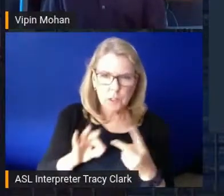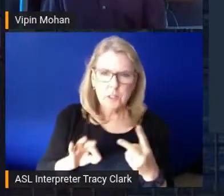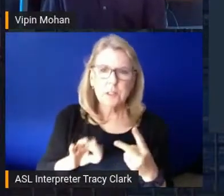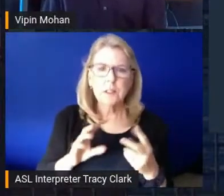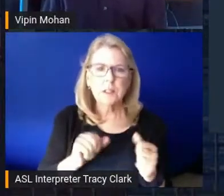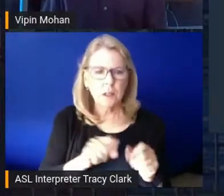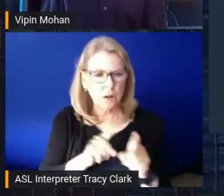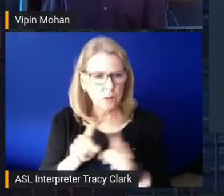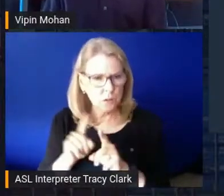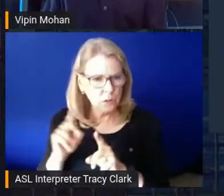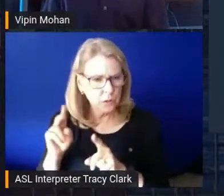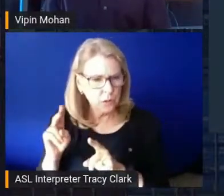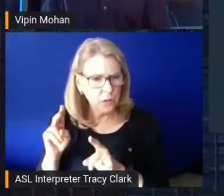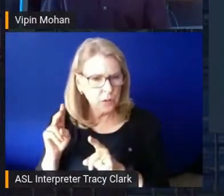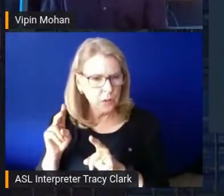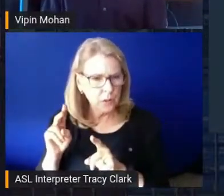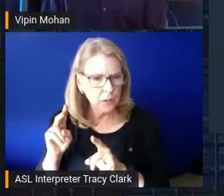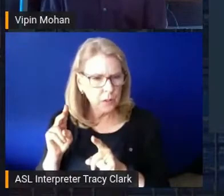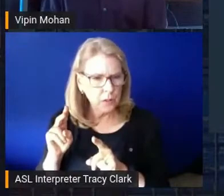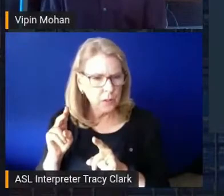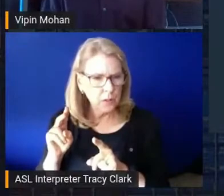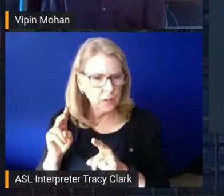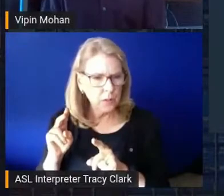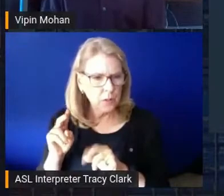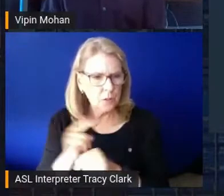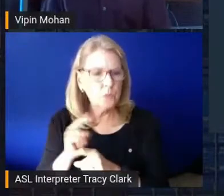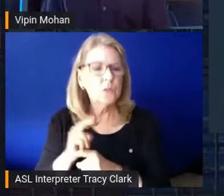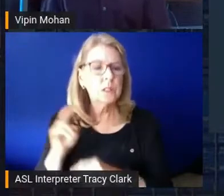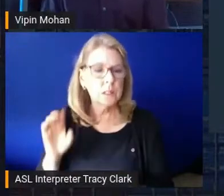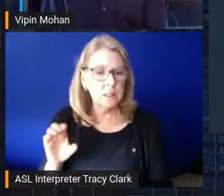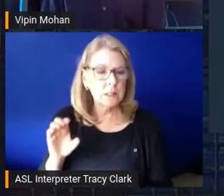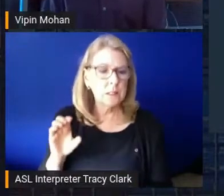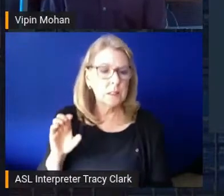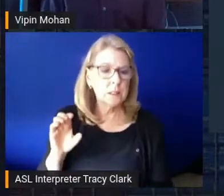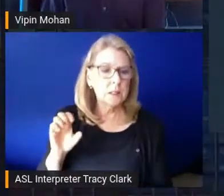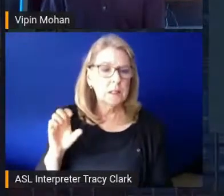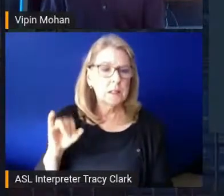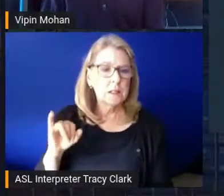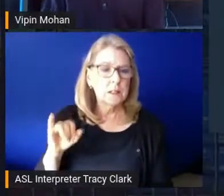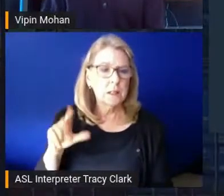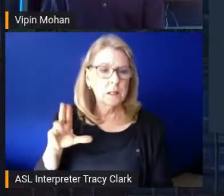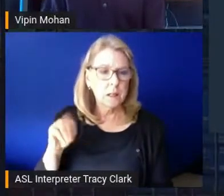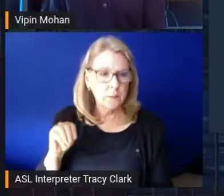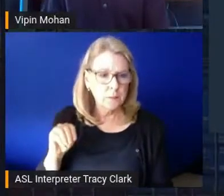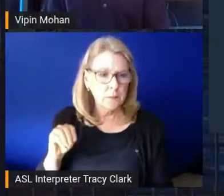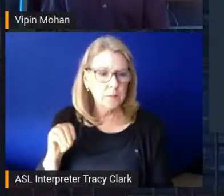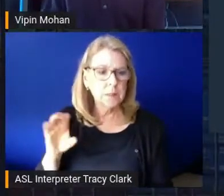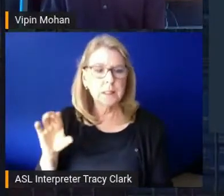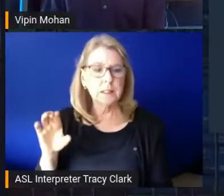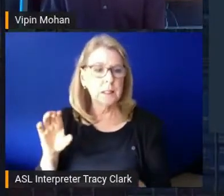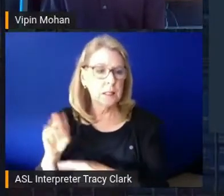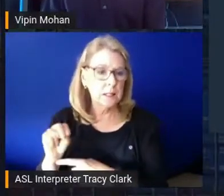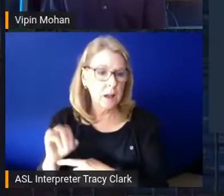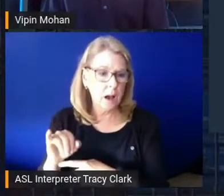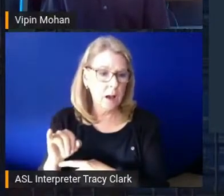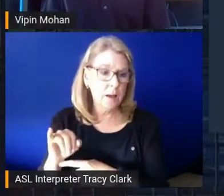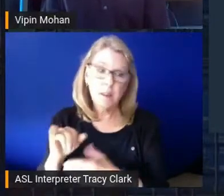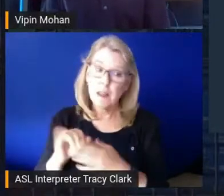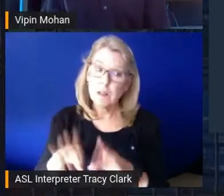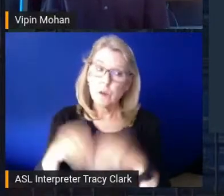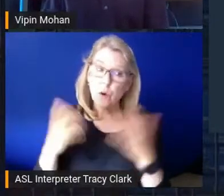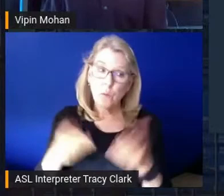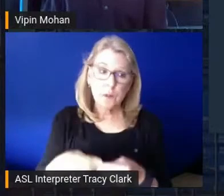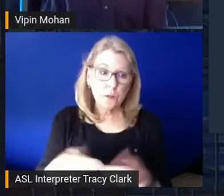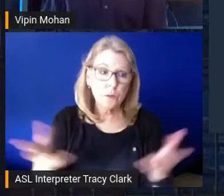For pod network policy and CNI, customers can use Cilium. Cilium is a scalable Kubernetes CNI. It's open source, and it allows